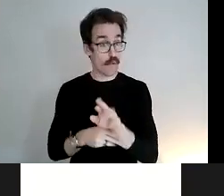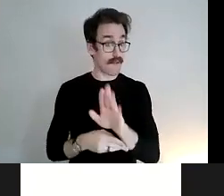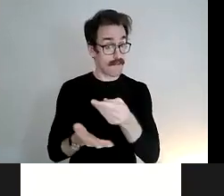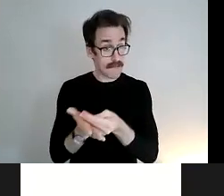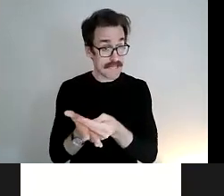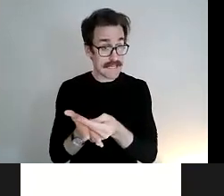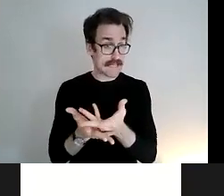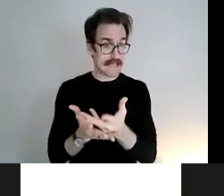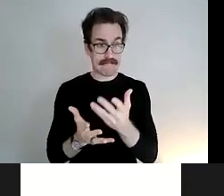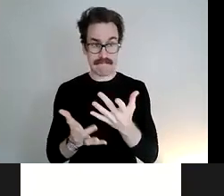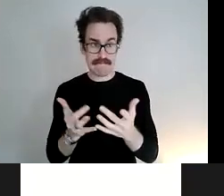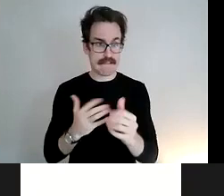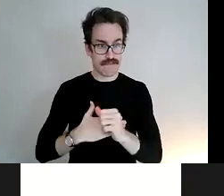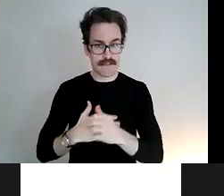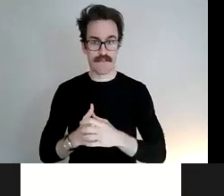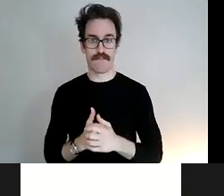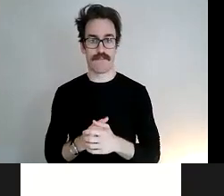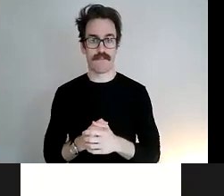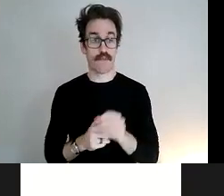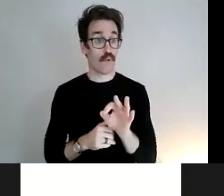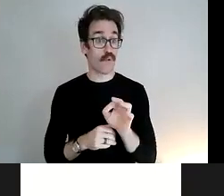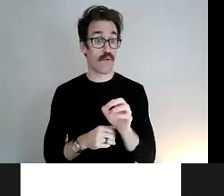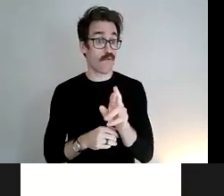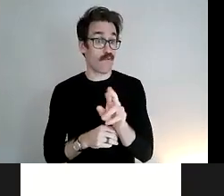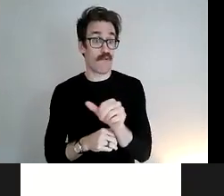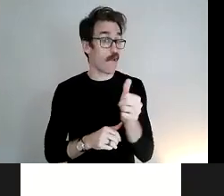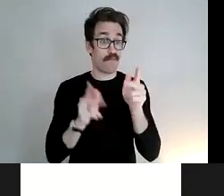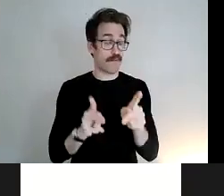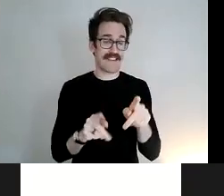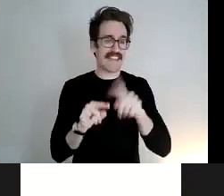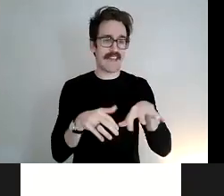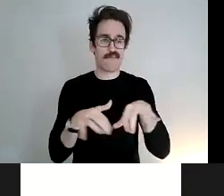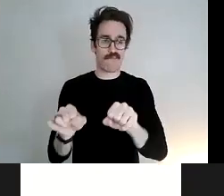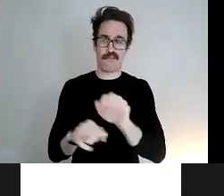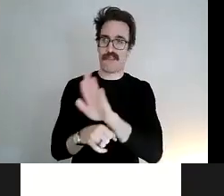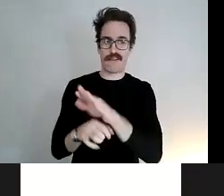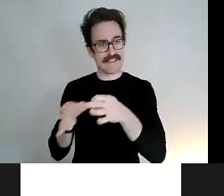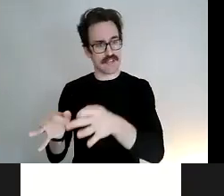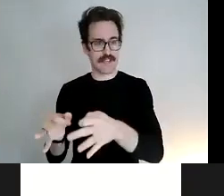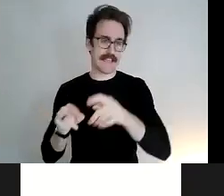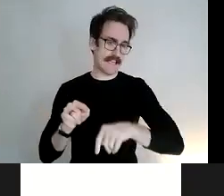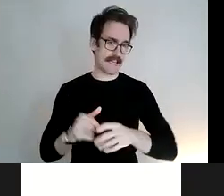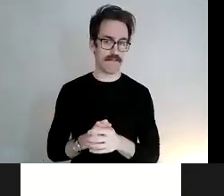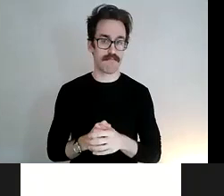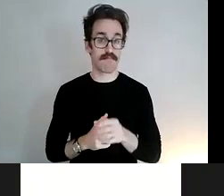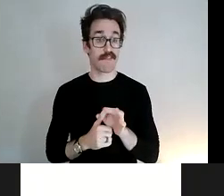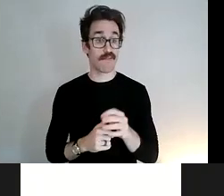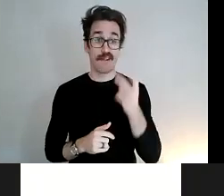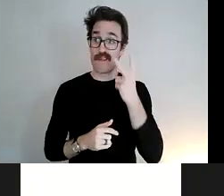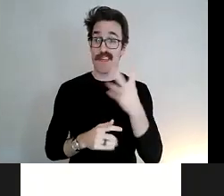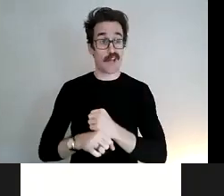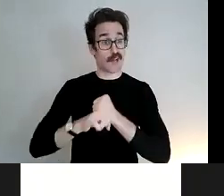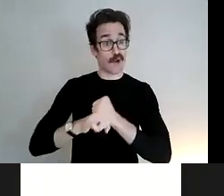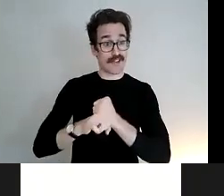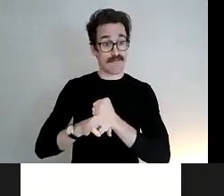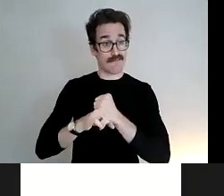apparent options to mitigate the risk, to deal with that risk. And lastly, if we were looking at a guardianship investigation for concerns